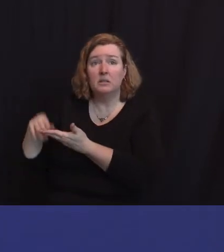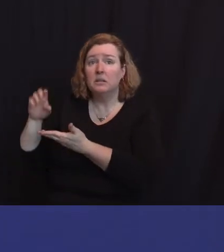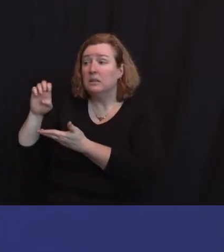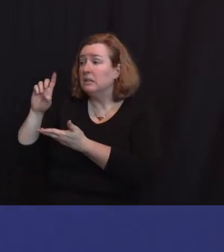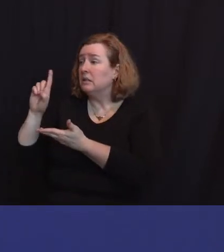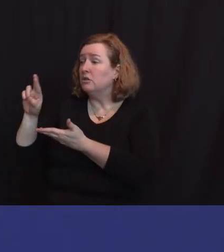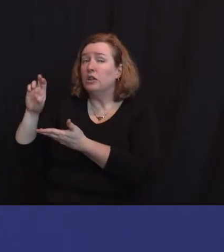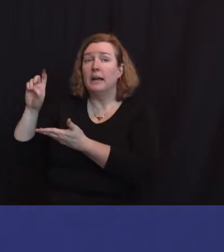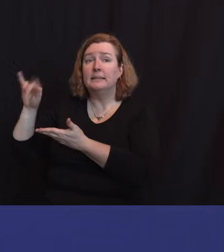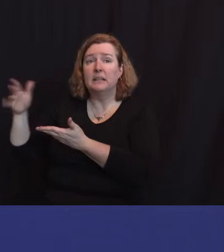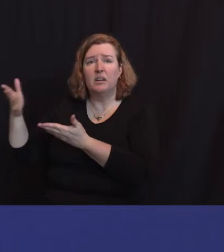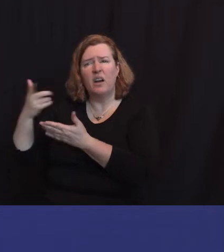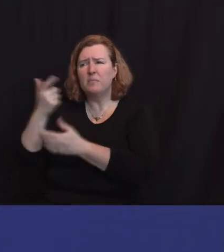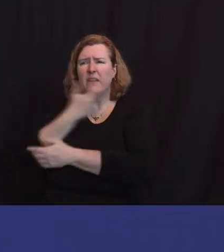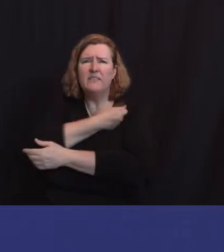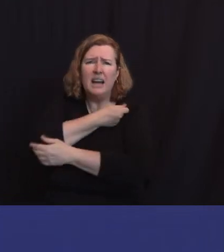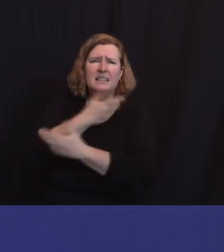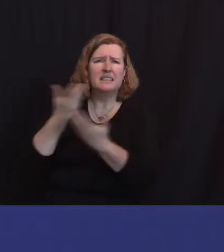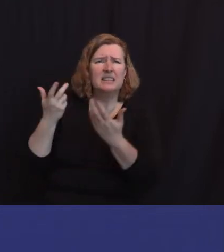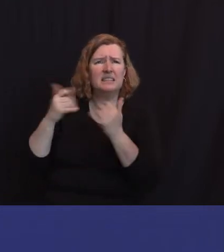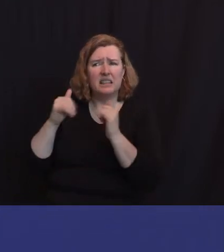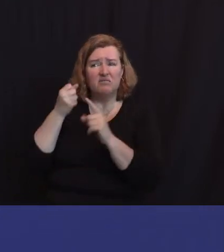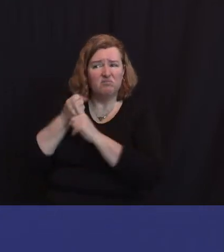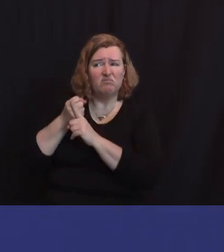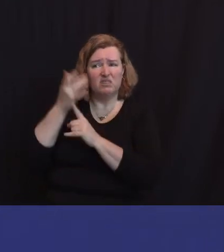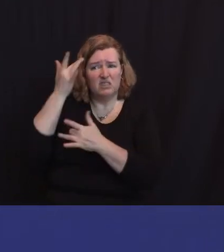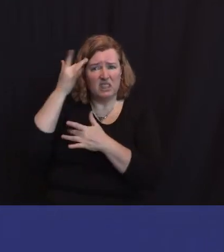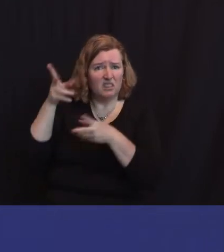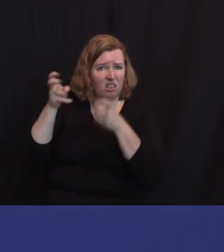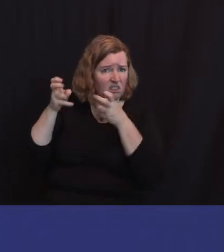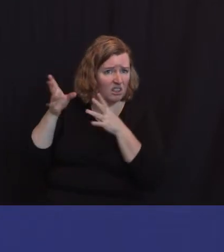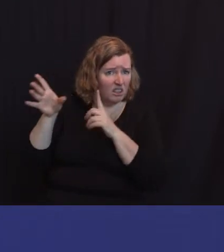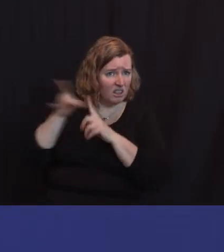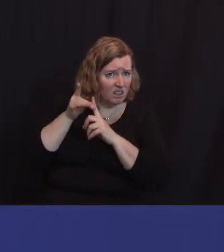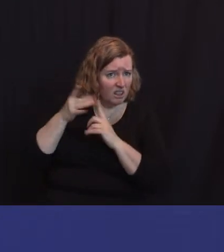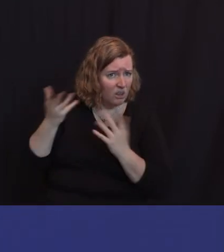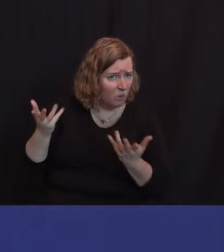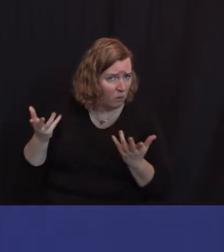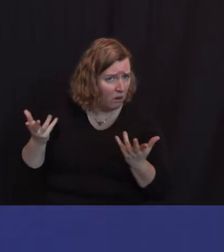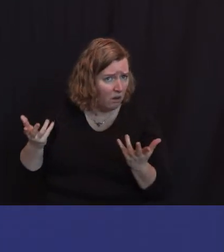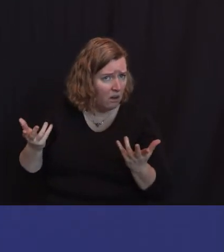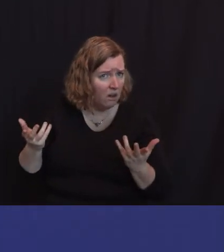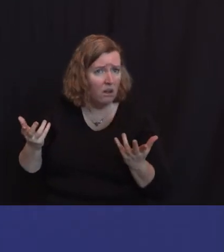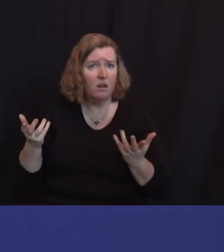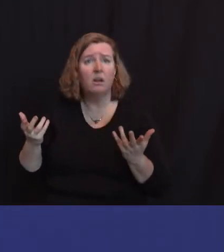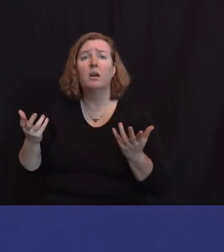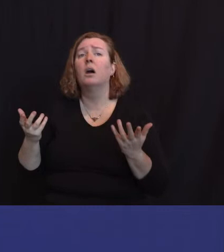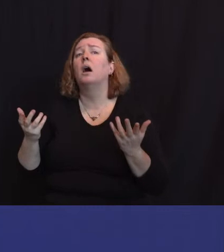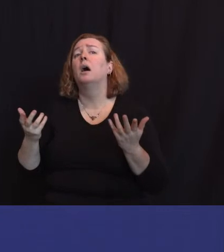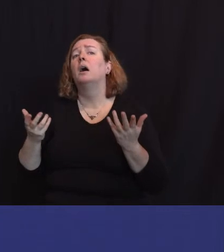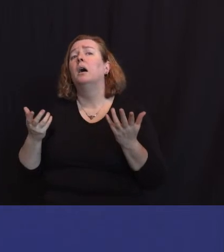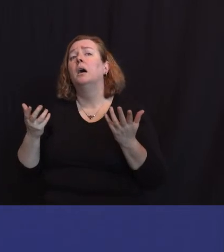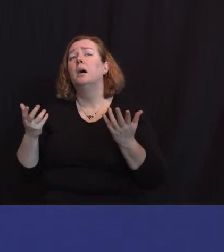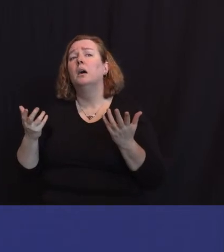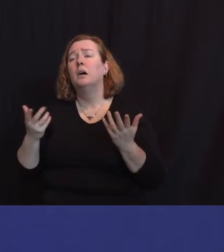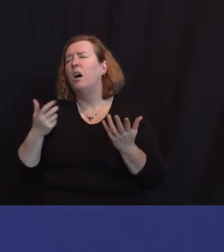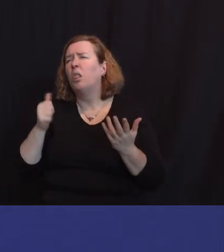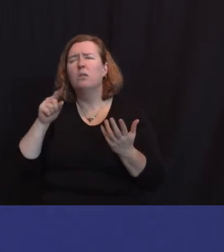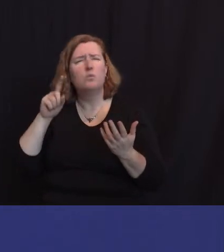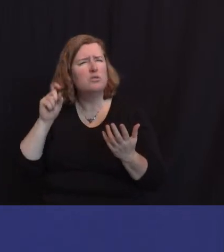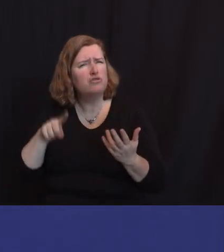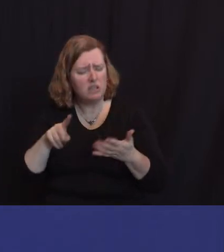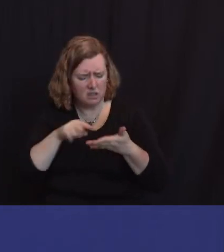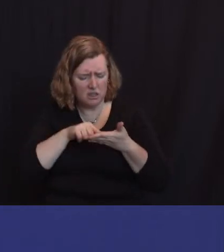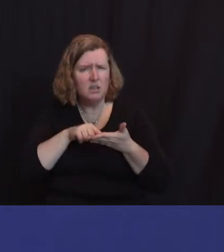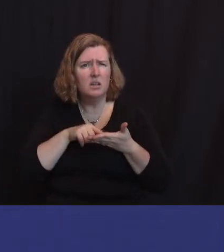sick again? And or is there any more color to the question, which I think is rightful